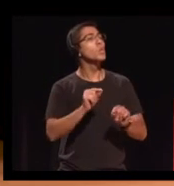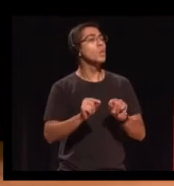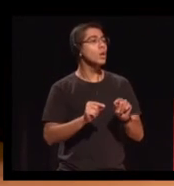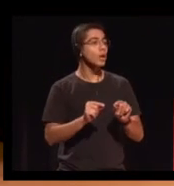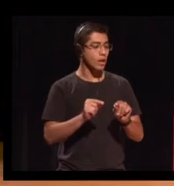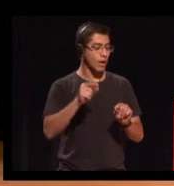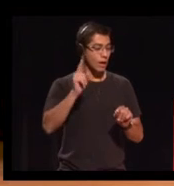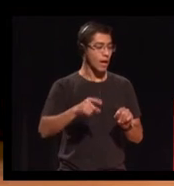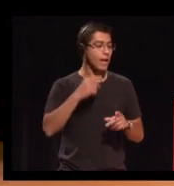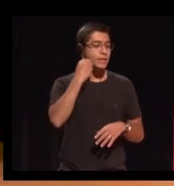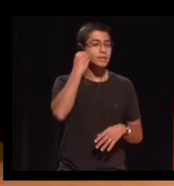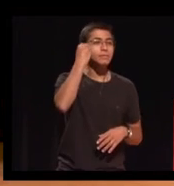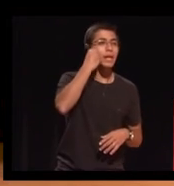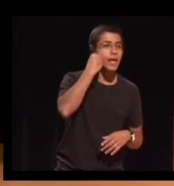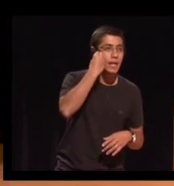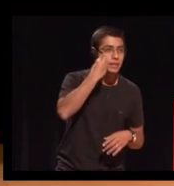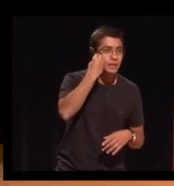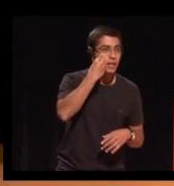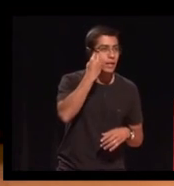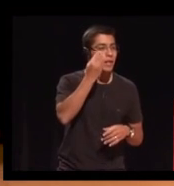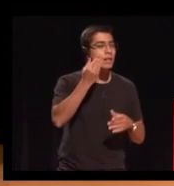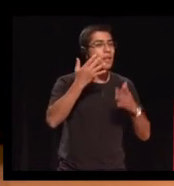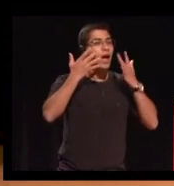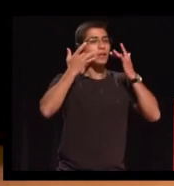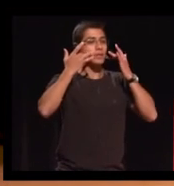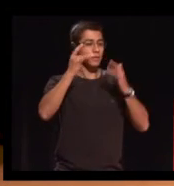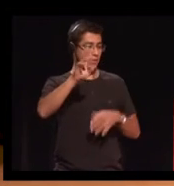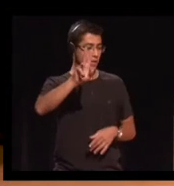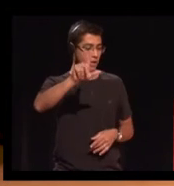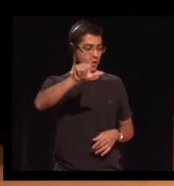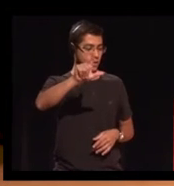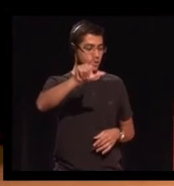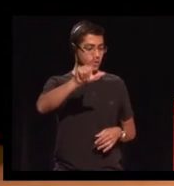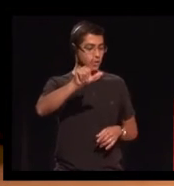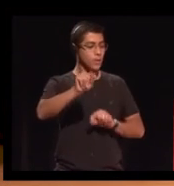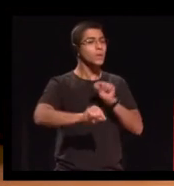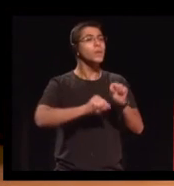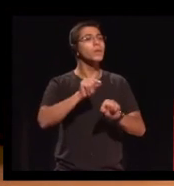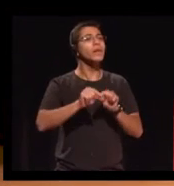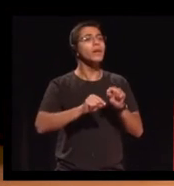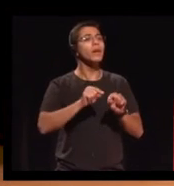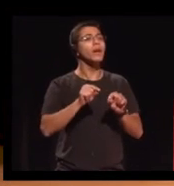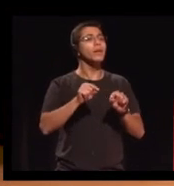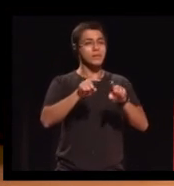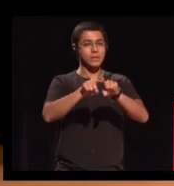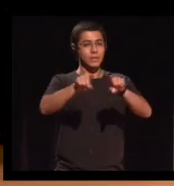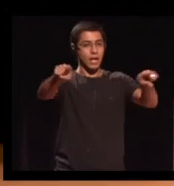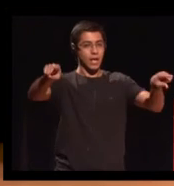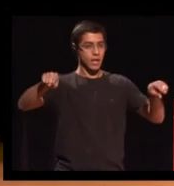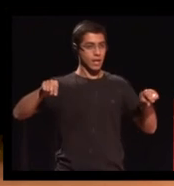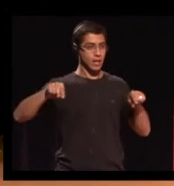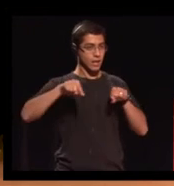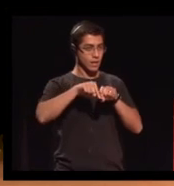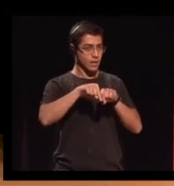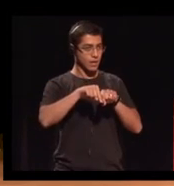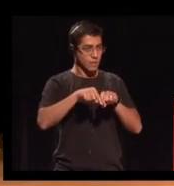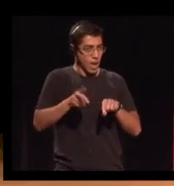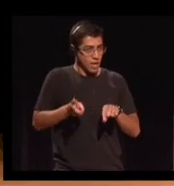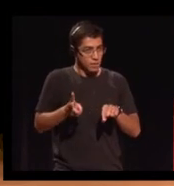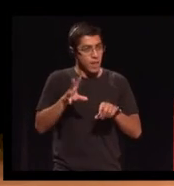of its kind, which brings the audience and the actors in the same room while the audience is still having VR goggles